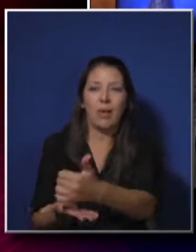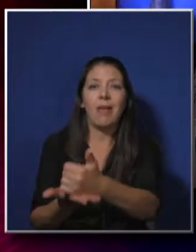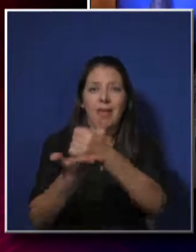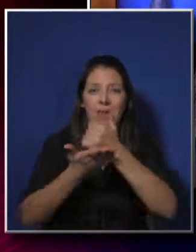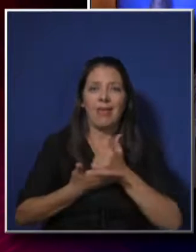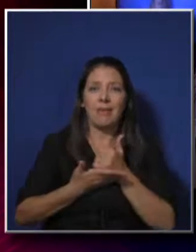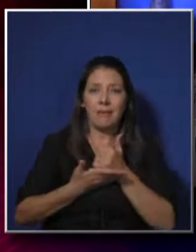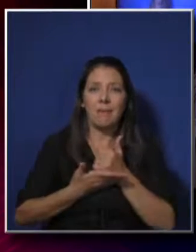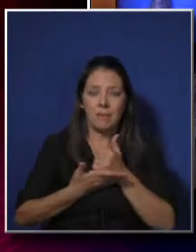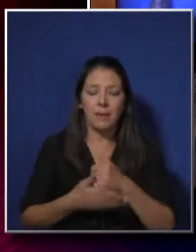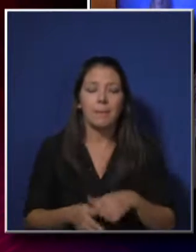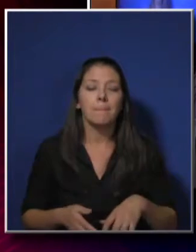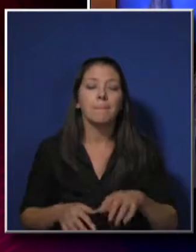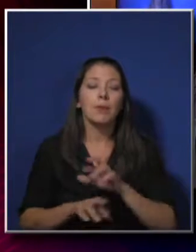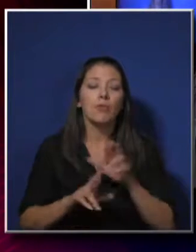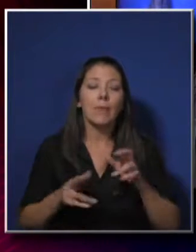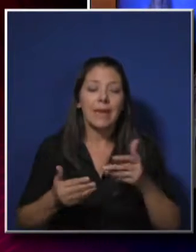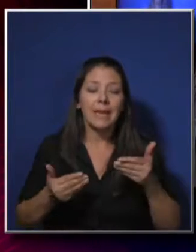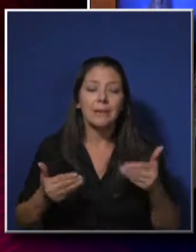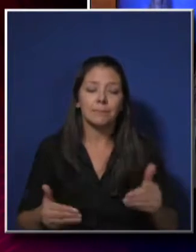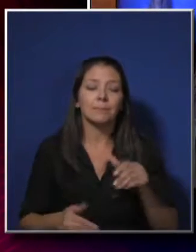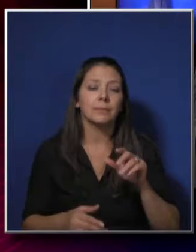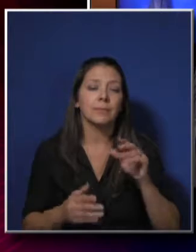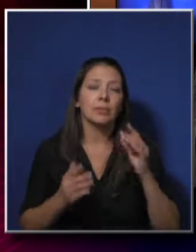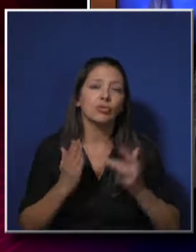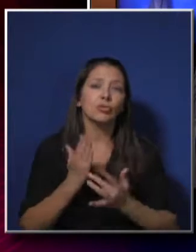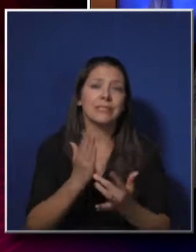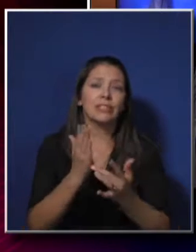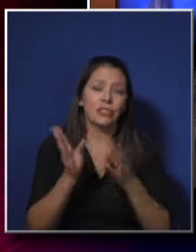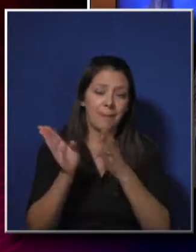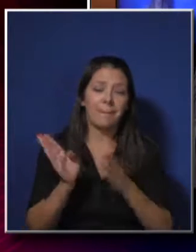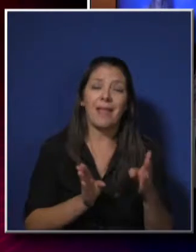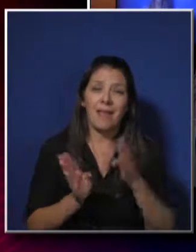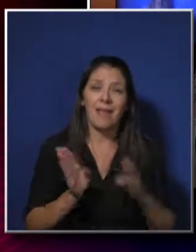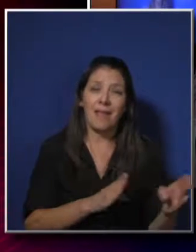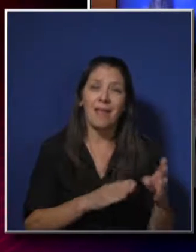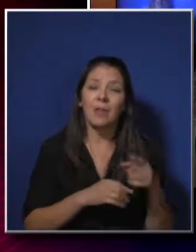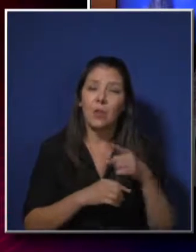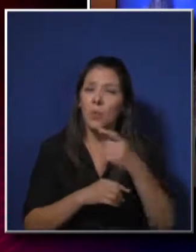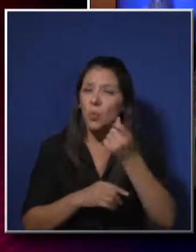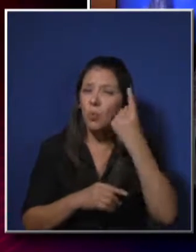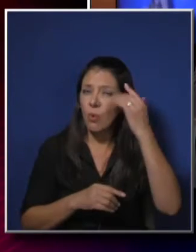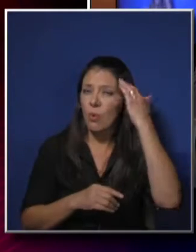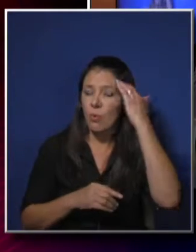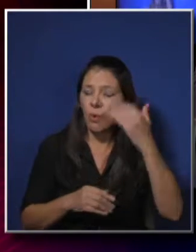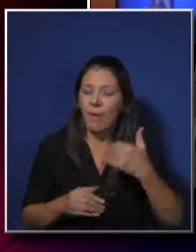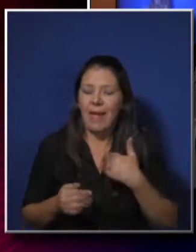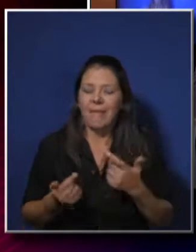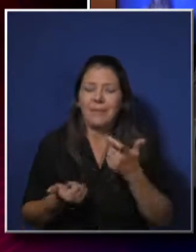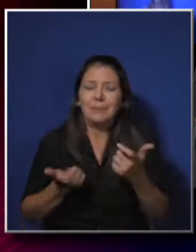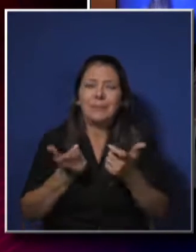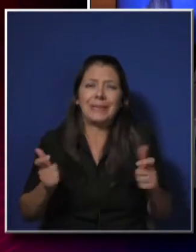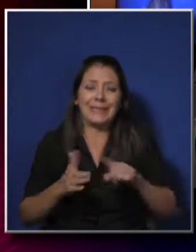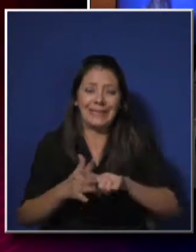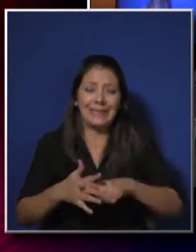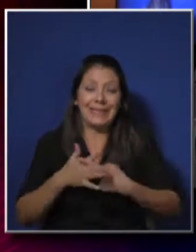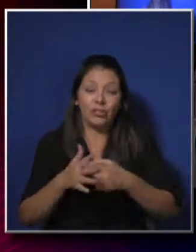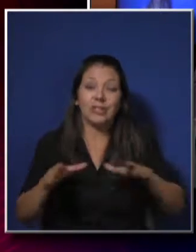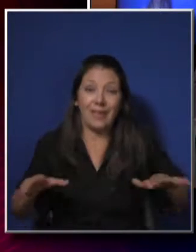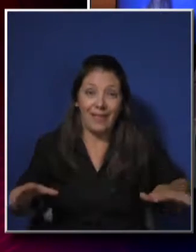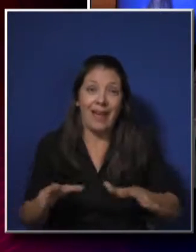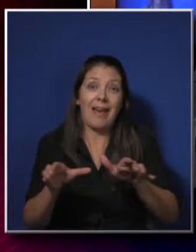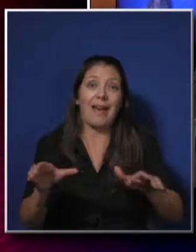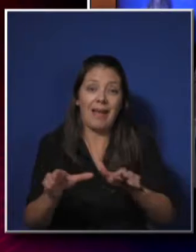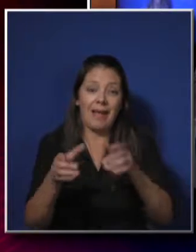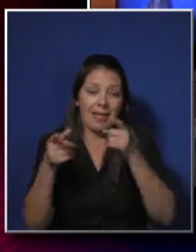you move forward with your strategic planning, and you understand that there are some massive initiatives that are going on in